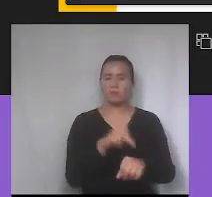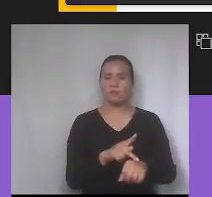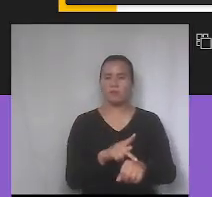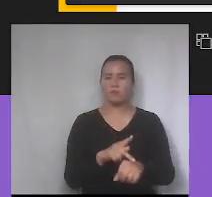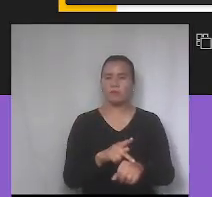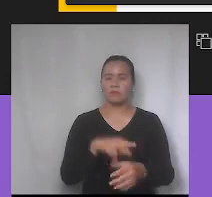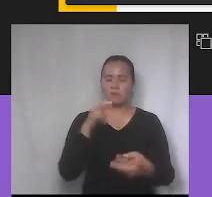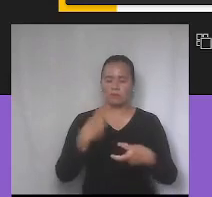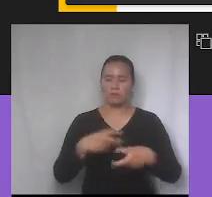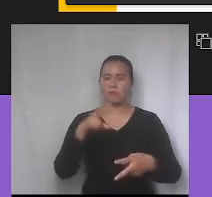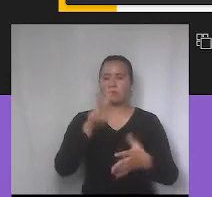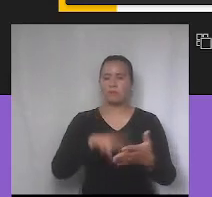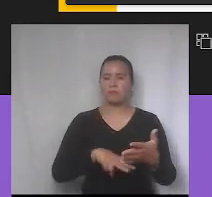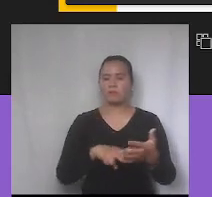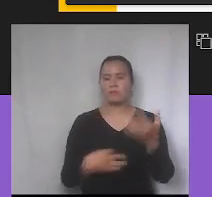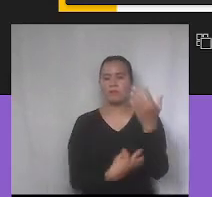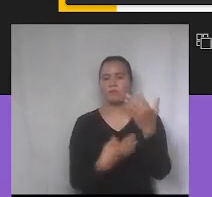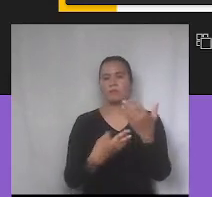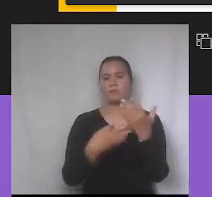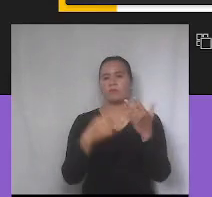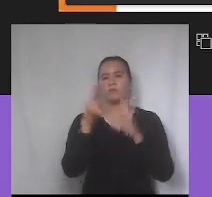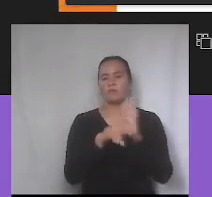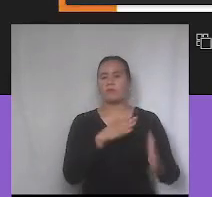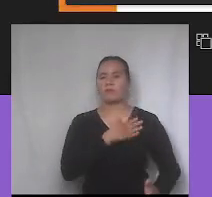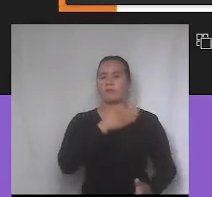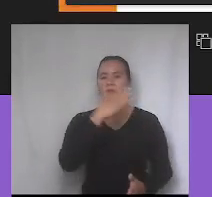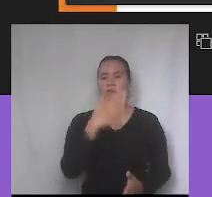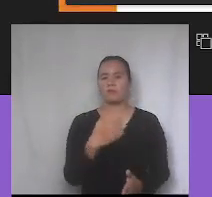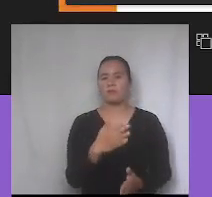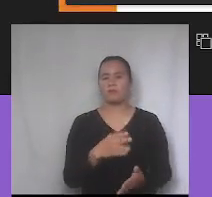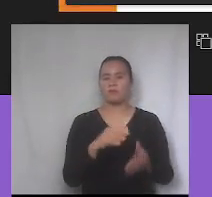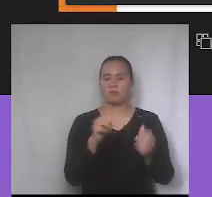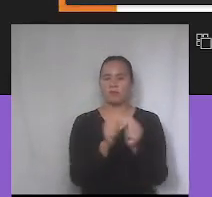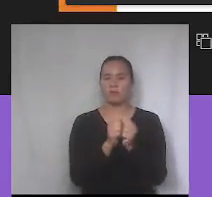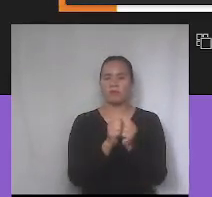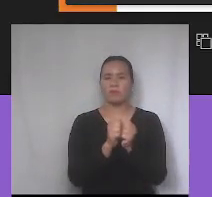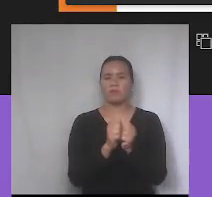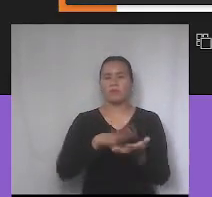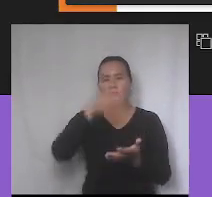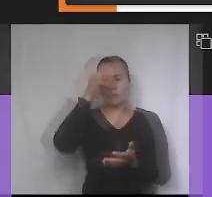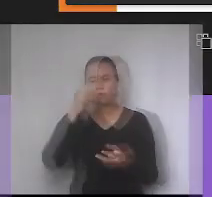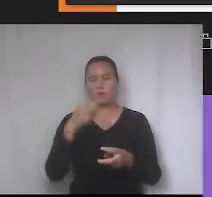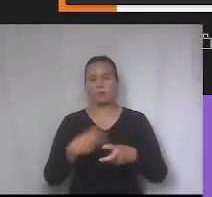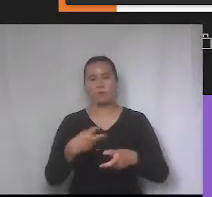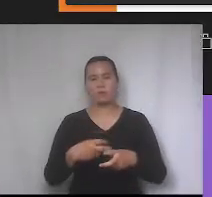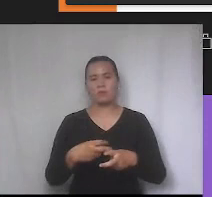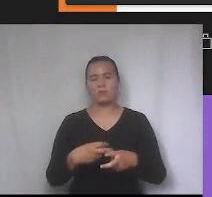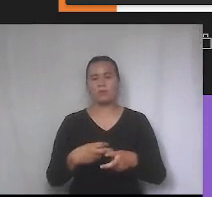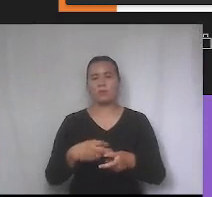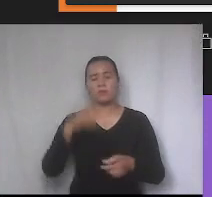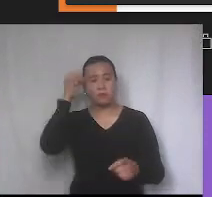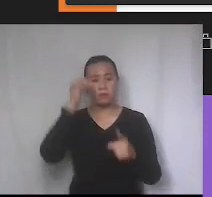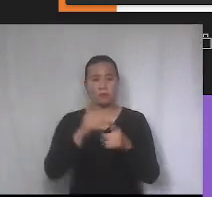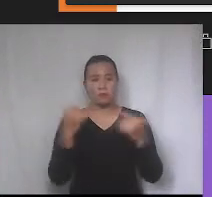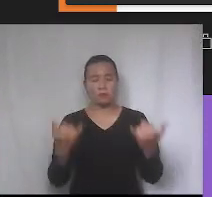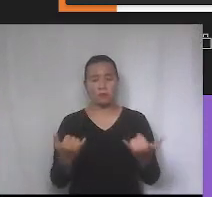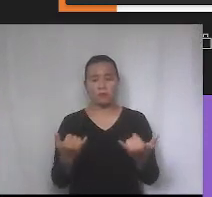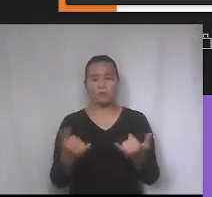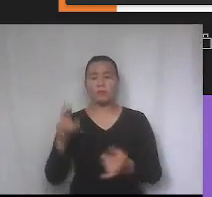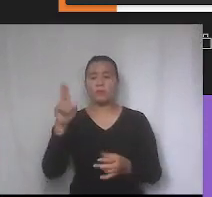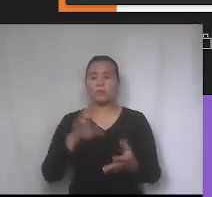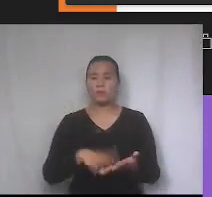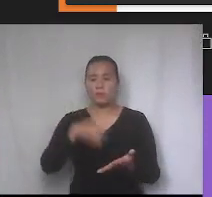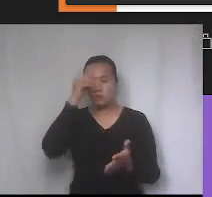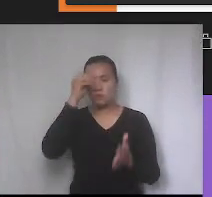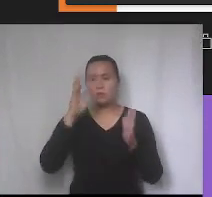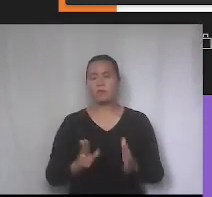needs of persons with learning disabilities. Our objective for this morning is to cover strategies that learners can use when faced